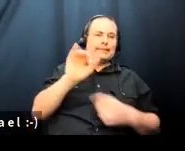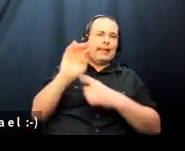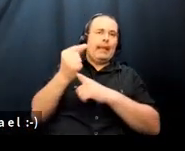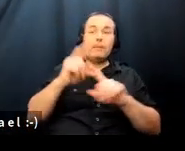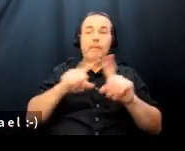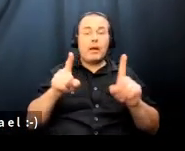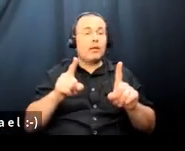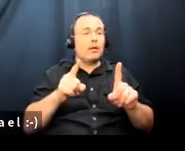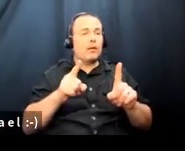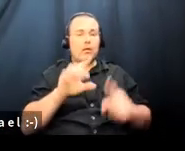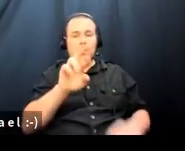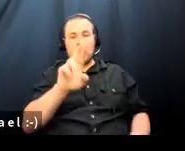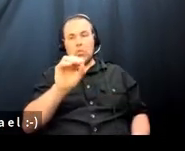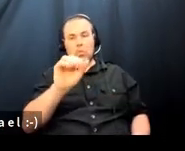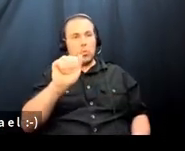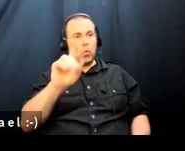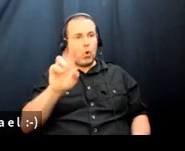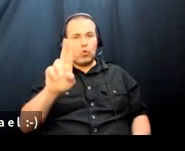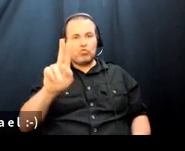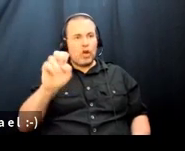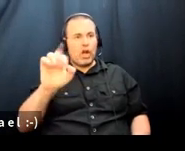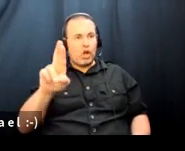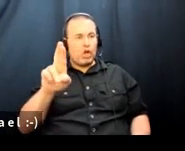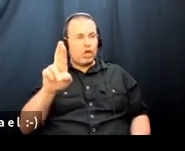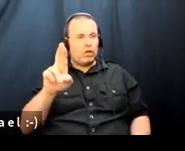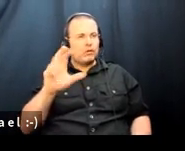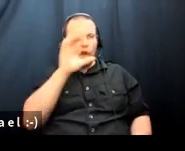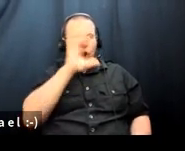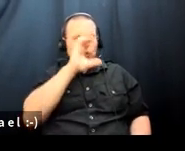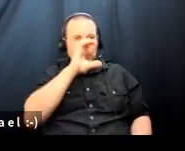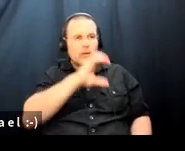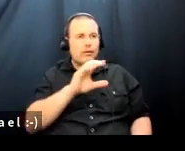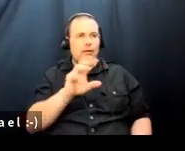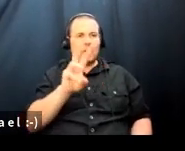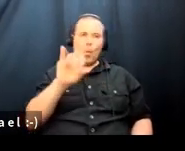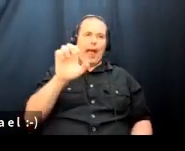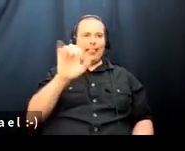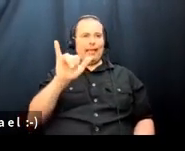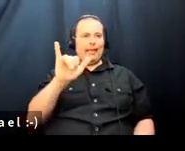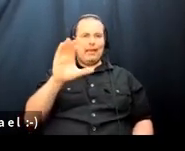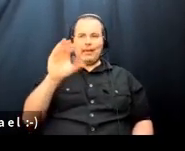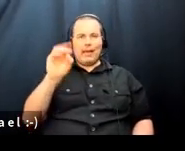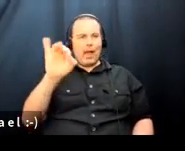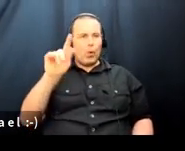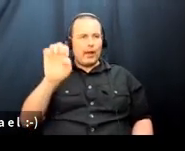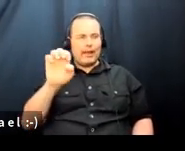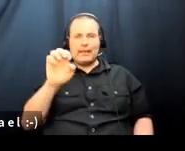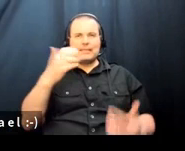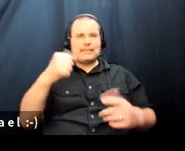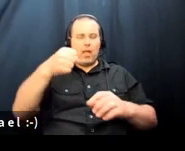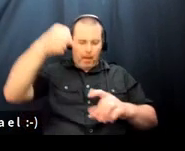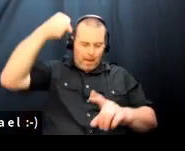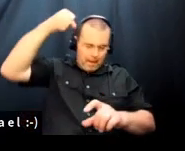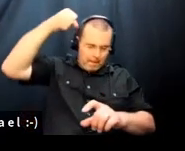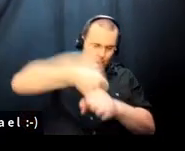Wile E. Coyote got smashed under that rock, but he kept coming back. To little kids, that's